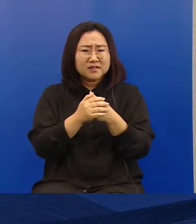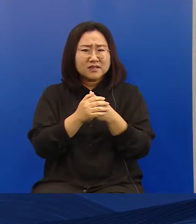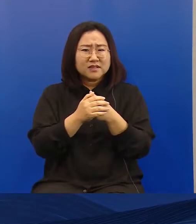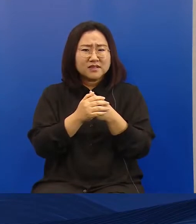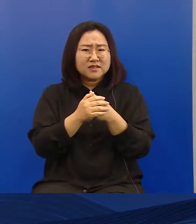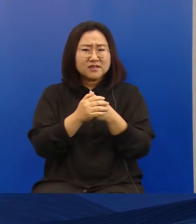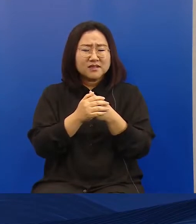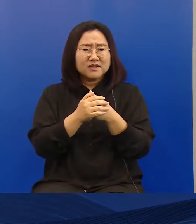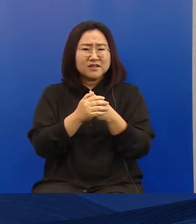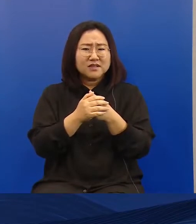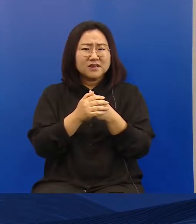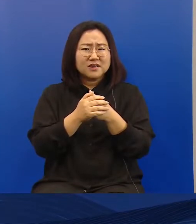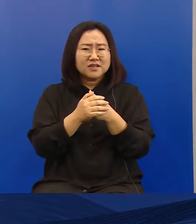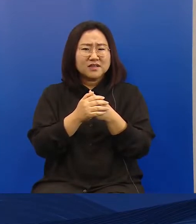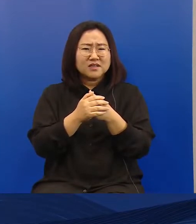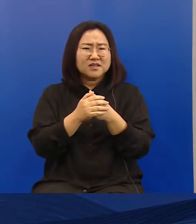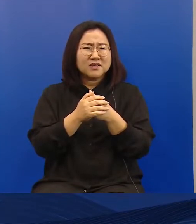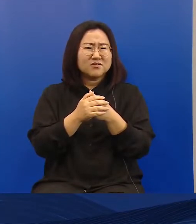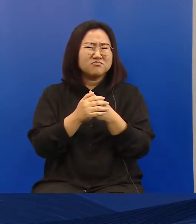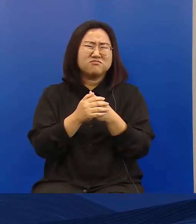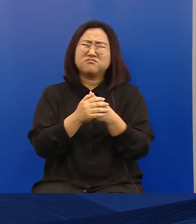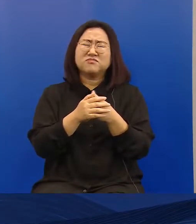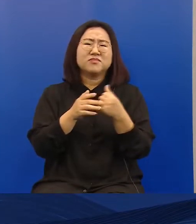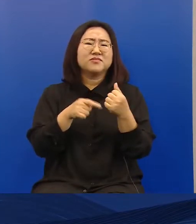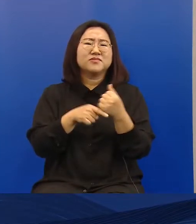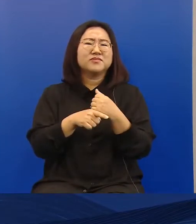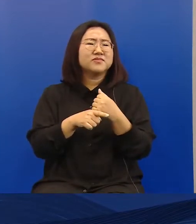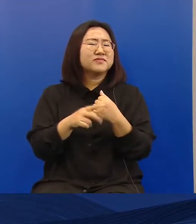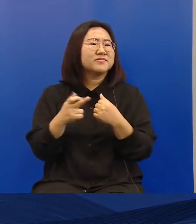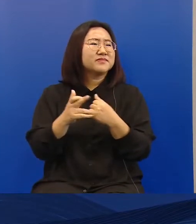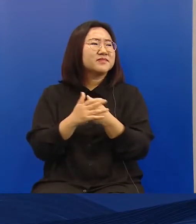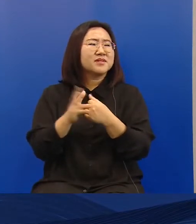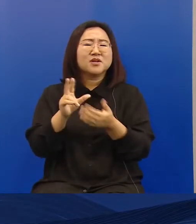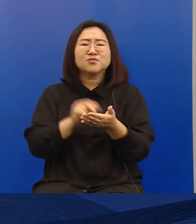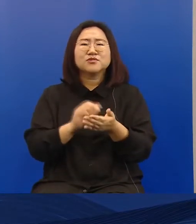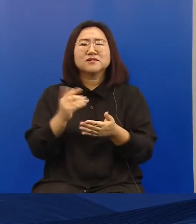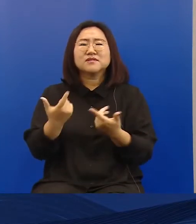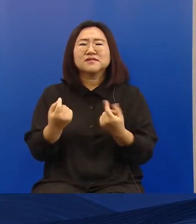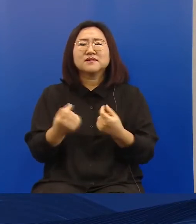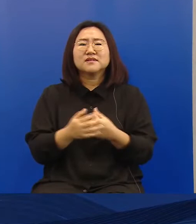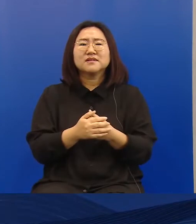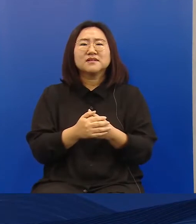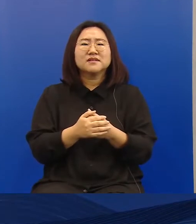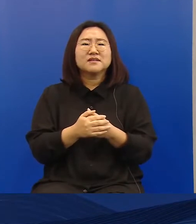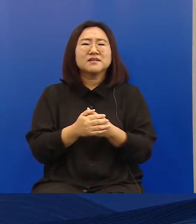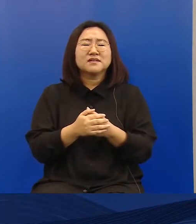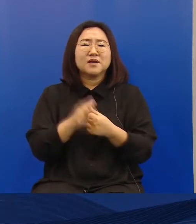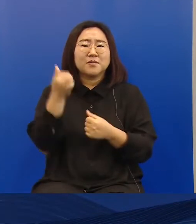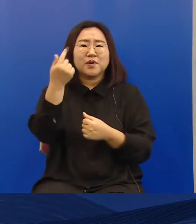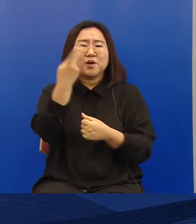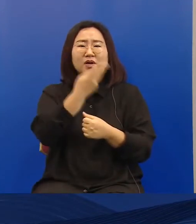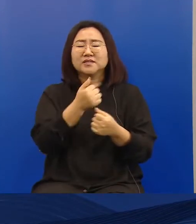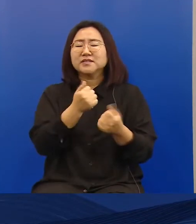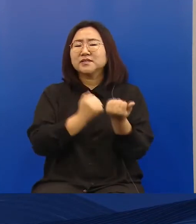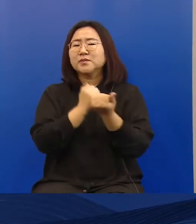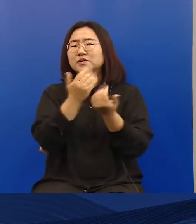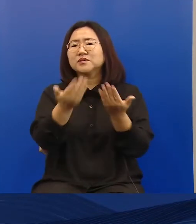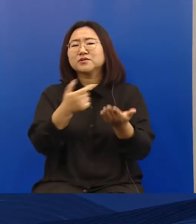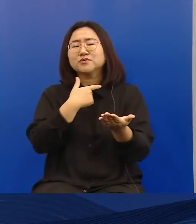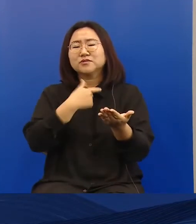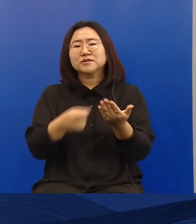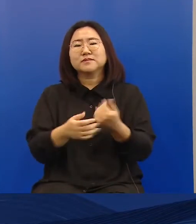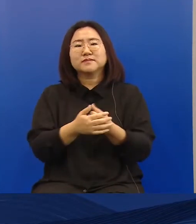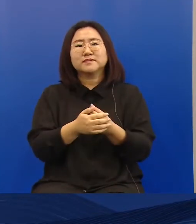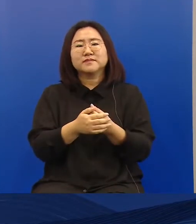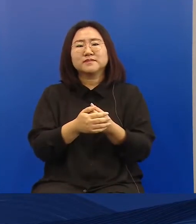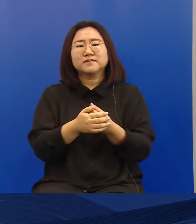a sufficient measures to guarantee the rights of knowing the information. So I would